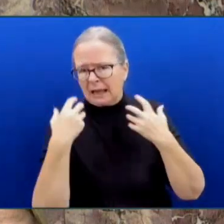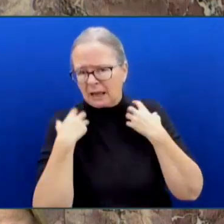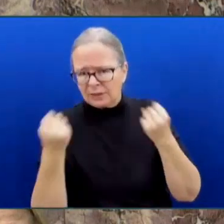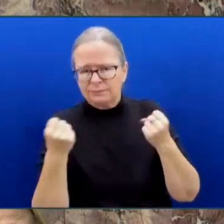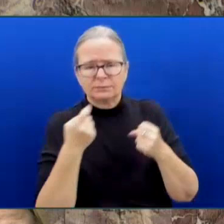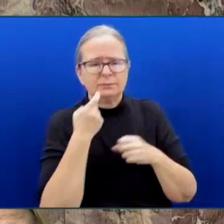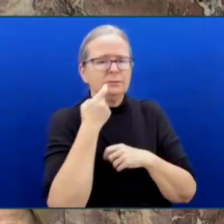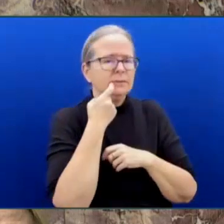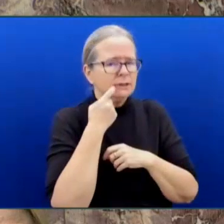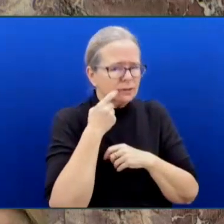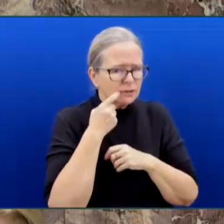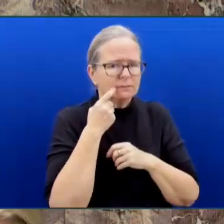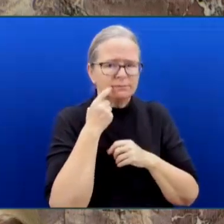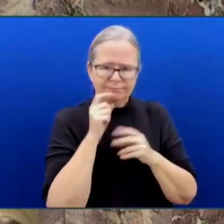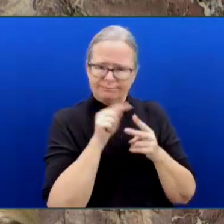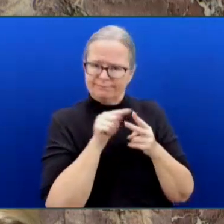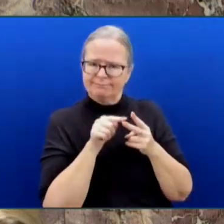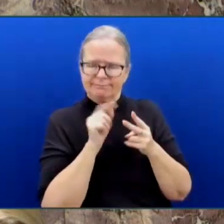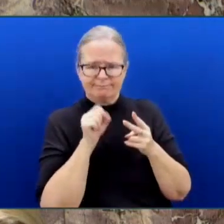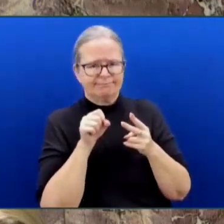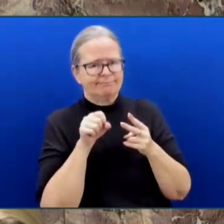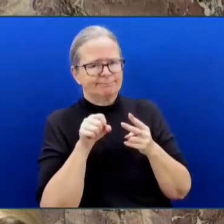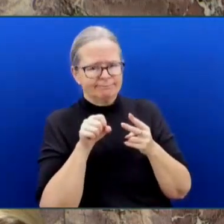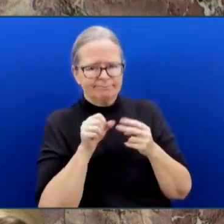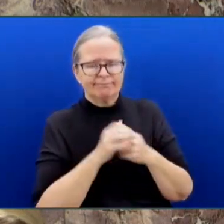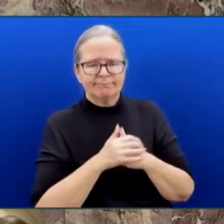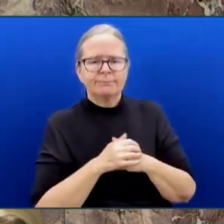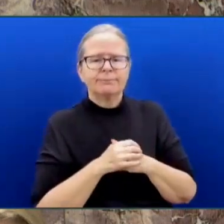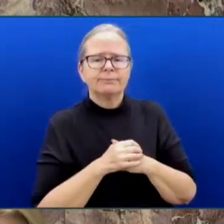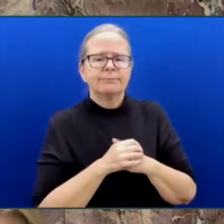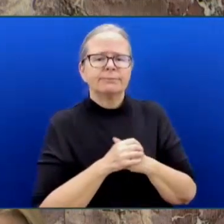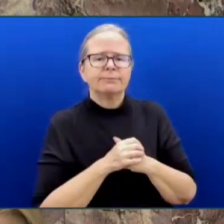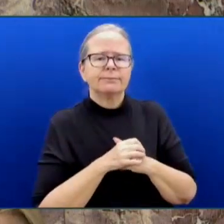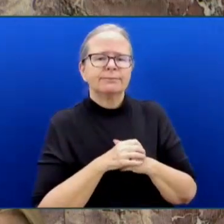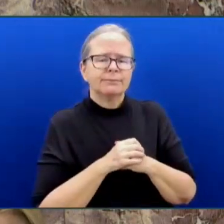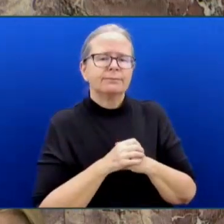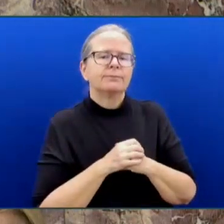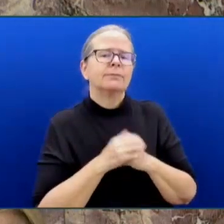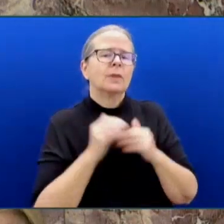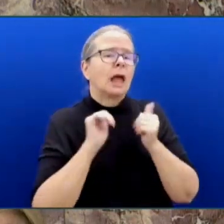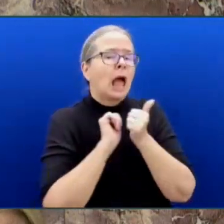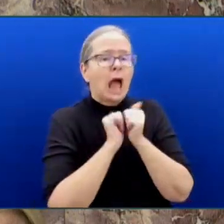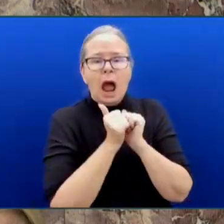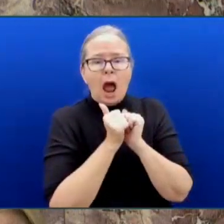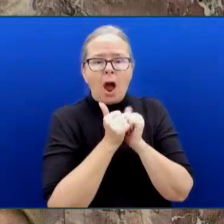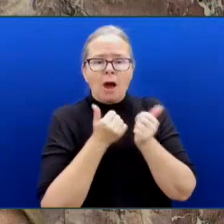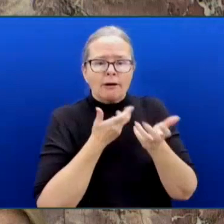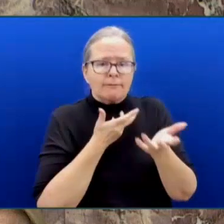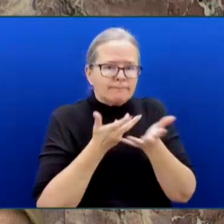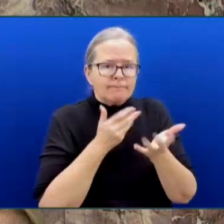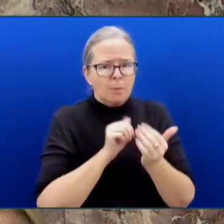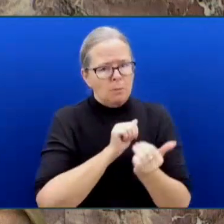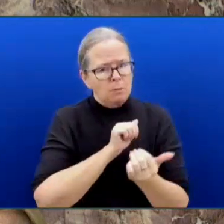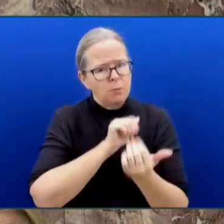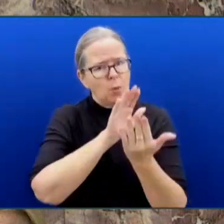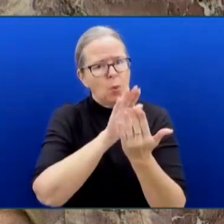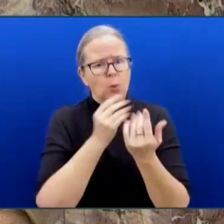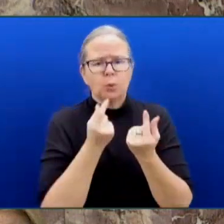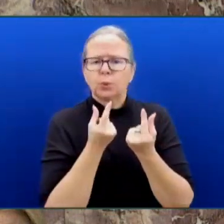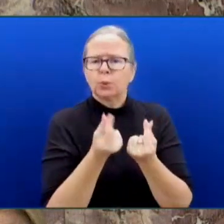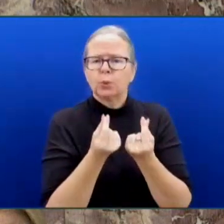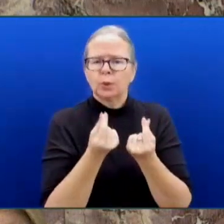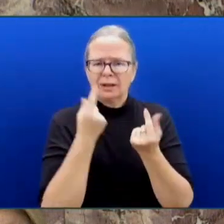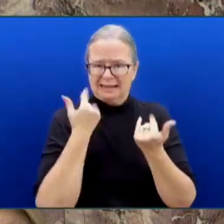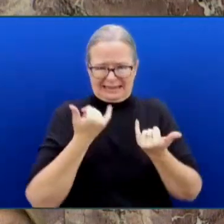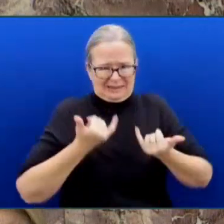times. And I would say that, you know, when it comes to how we are addressing a public health emergency that has taken the